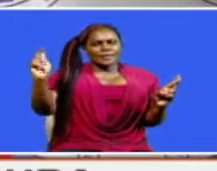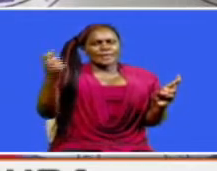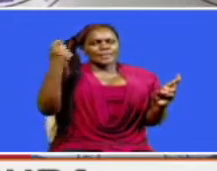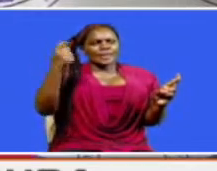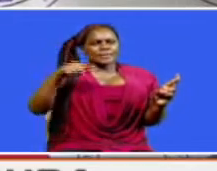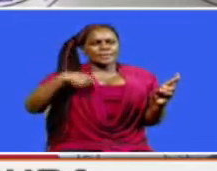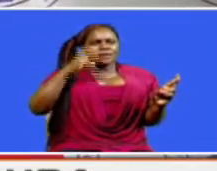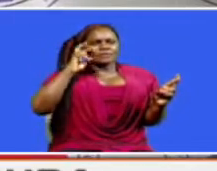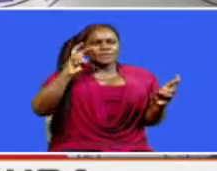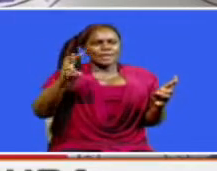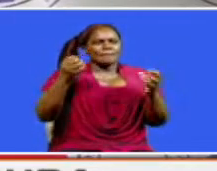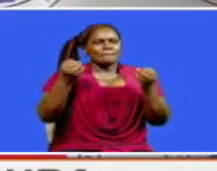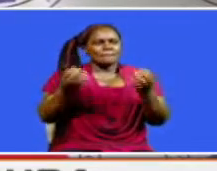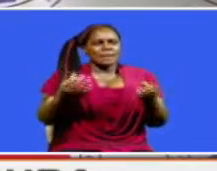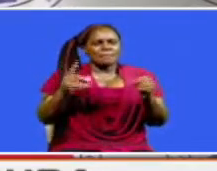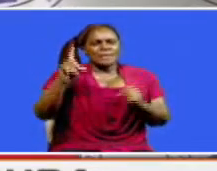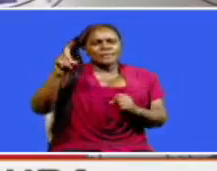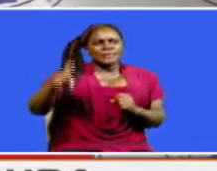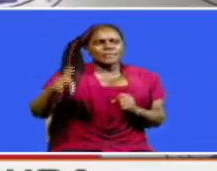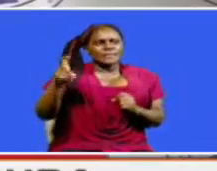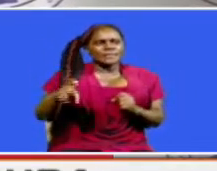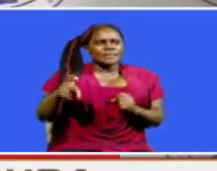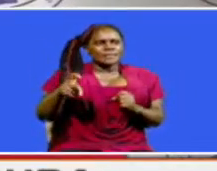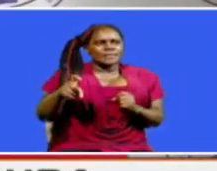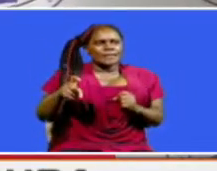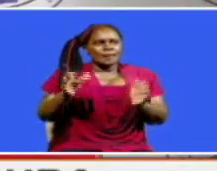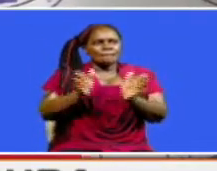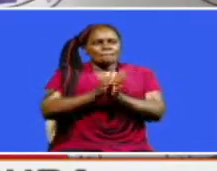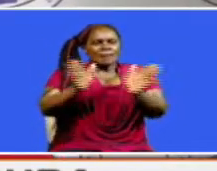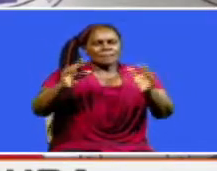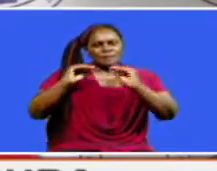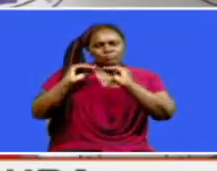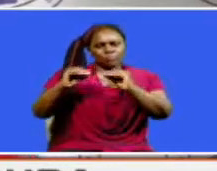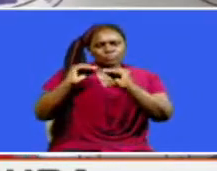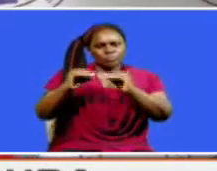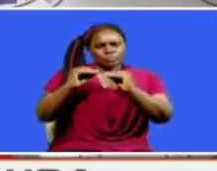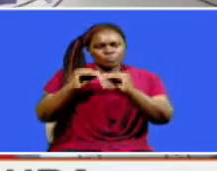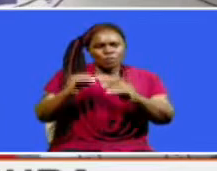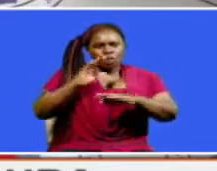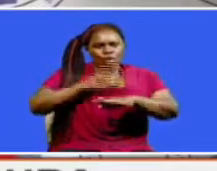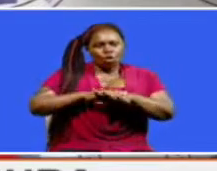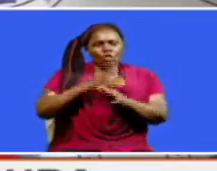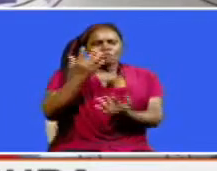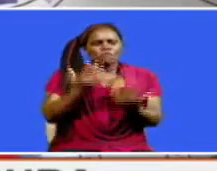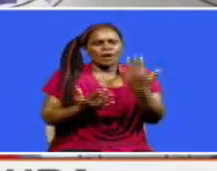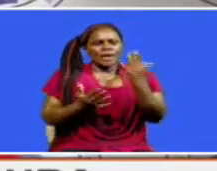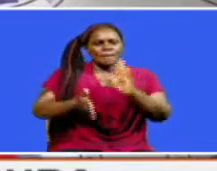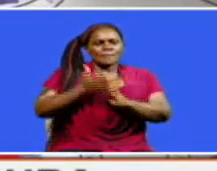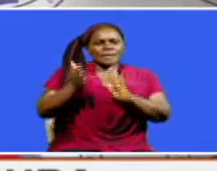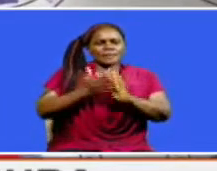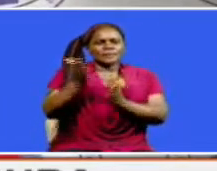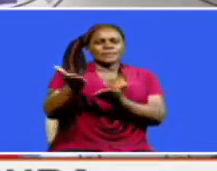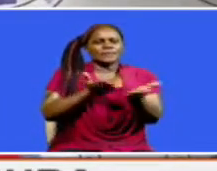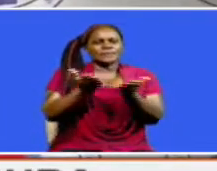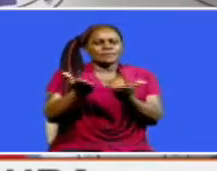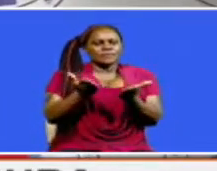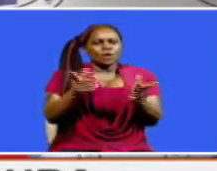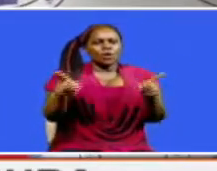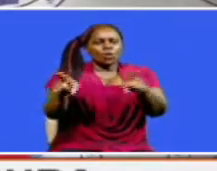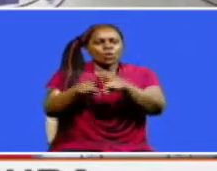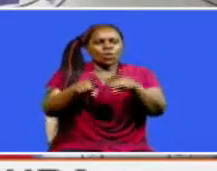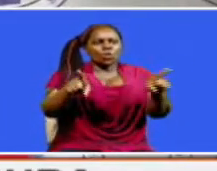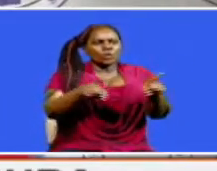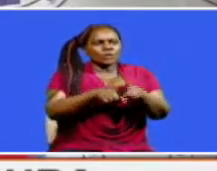we've seen so much need for public education around fire and emergency services and